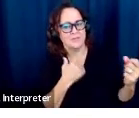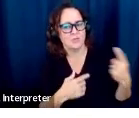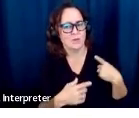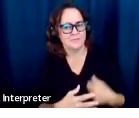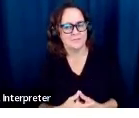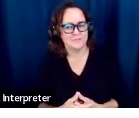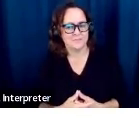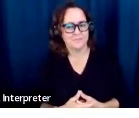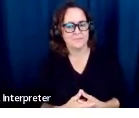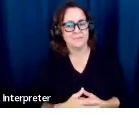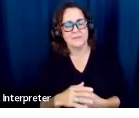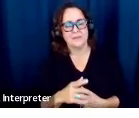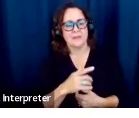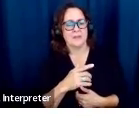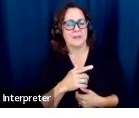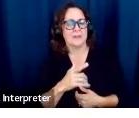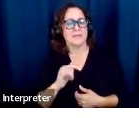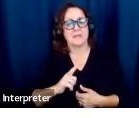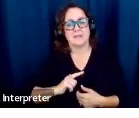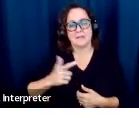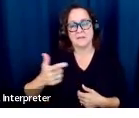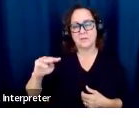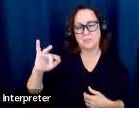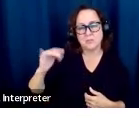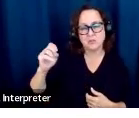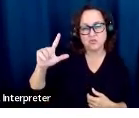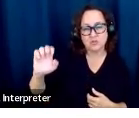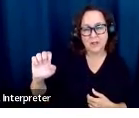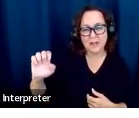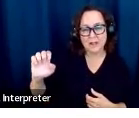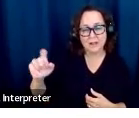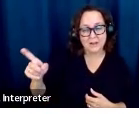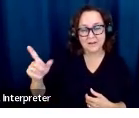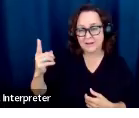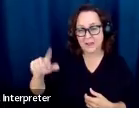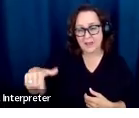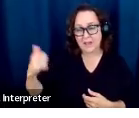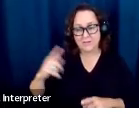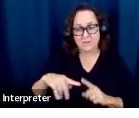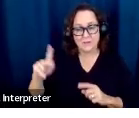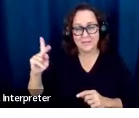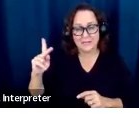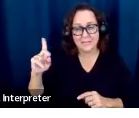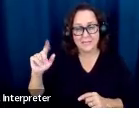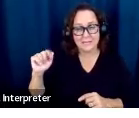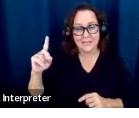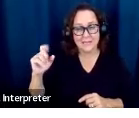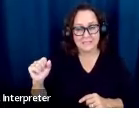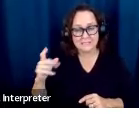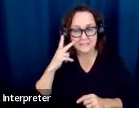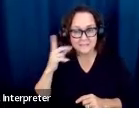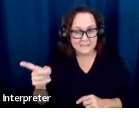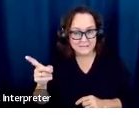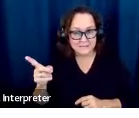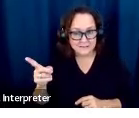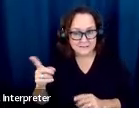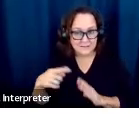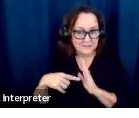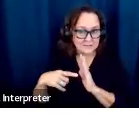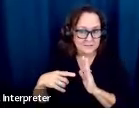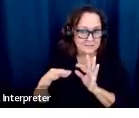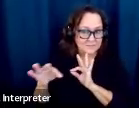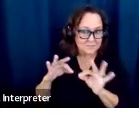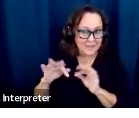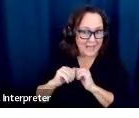question. I'm gonna throw it back to you, Michelle, or from someone else from KDADS to see if you can shed any light on how